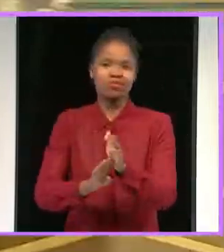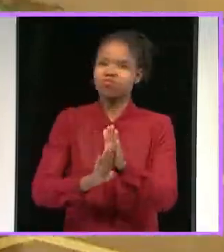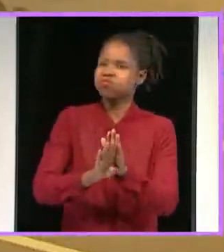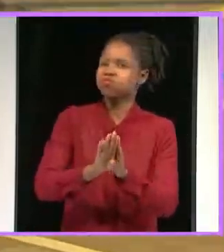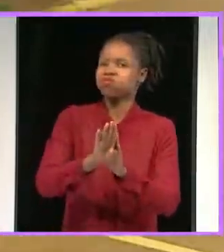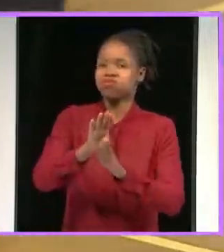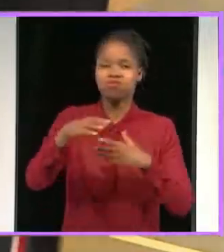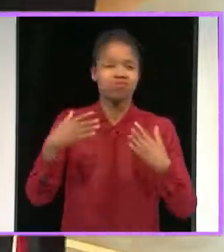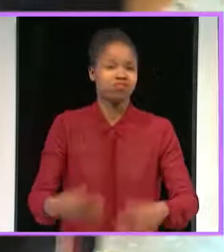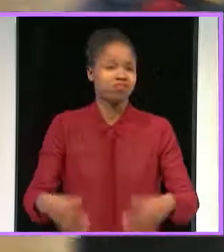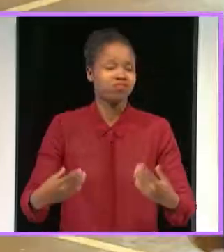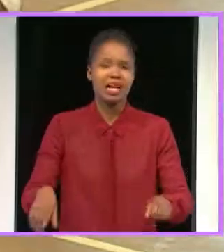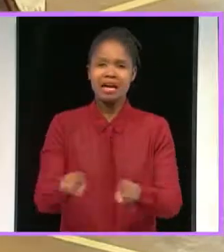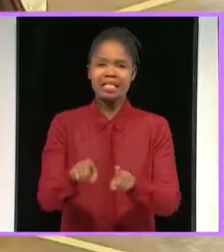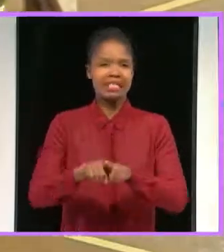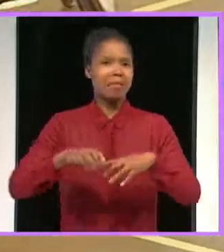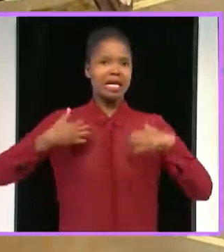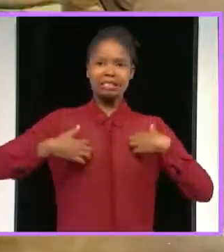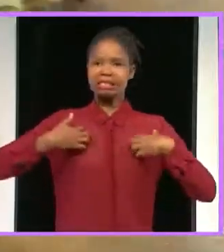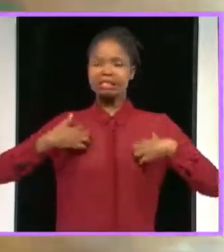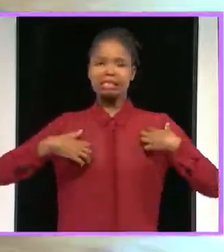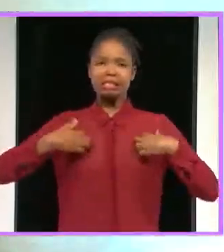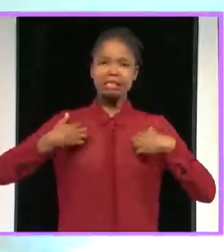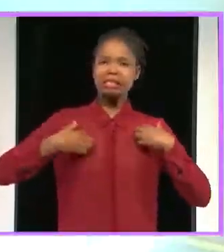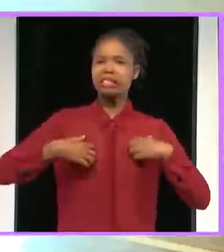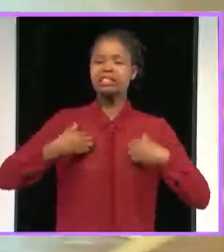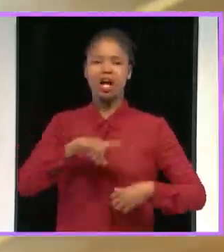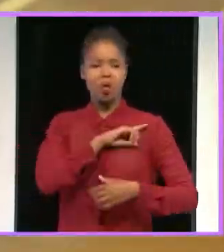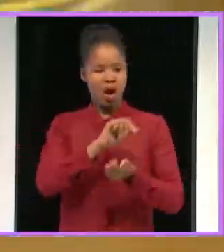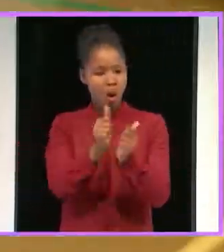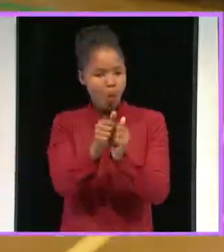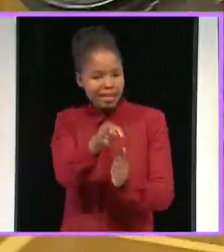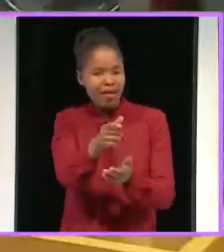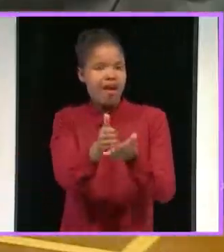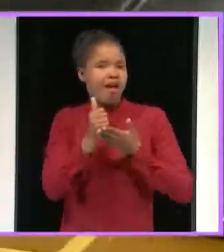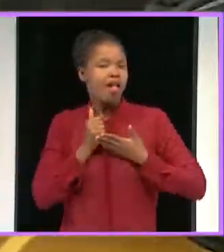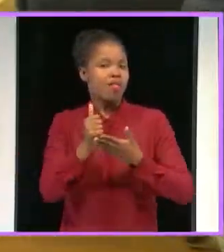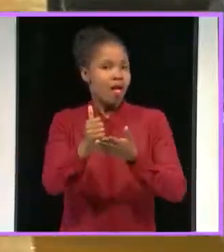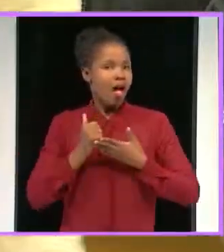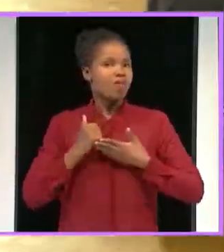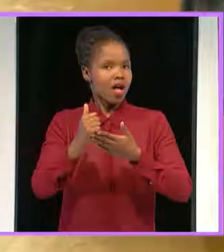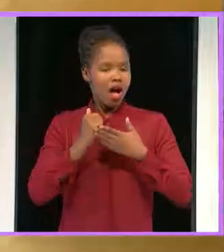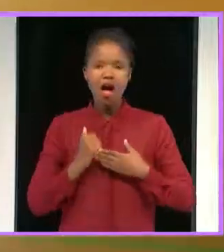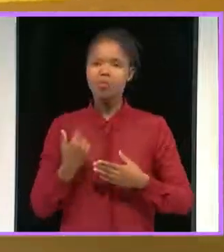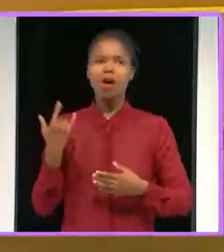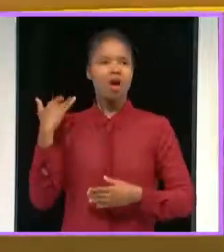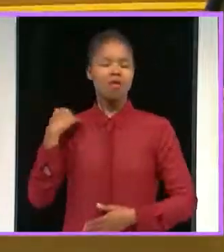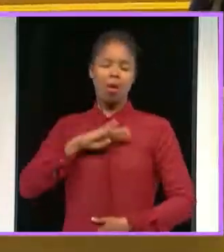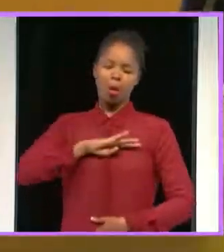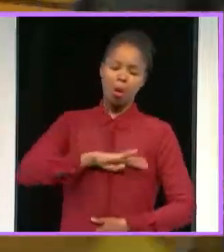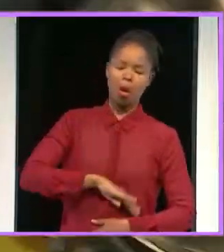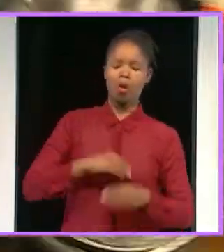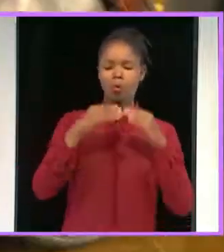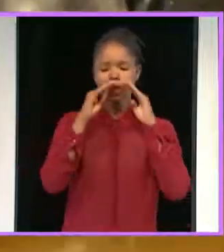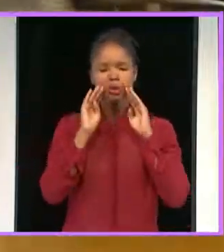a endorphin, that's what we release when we exercise, and it's almost like one of the happy hormones,